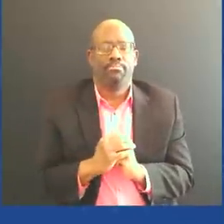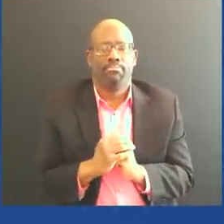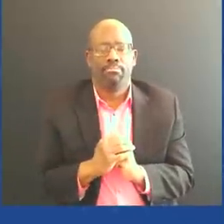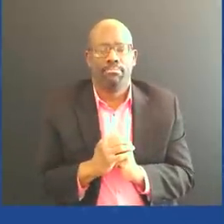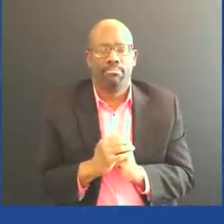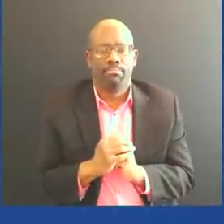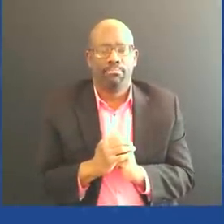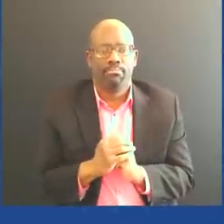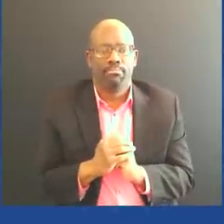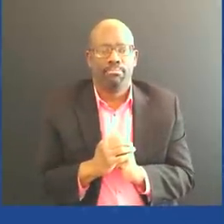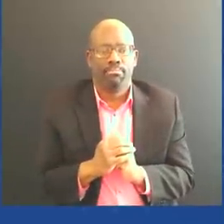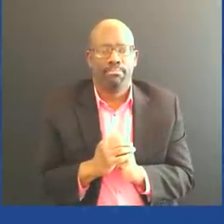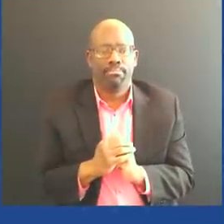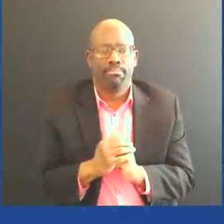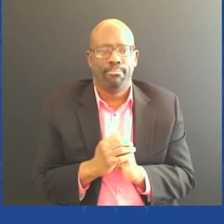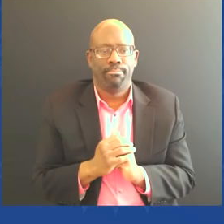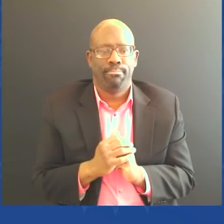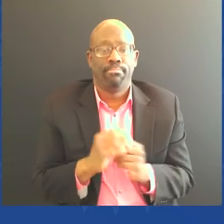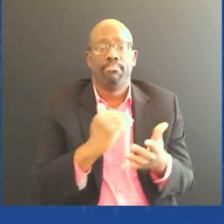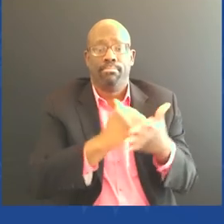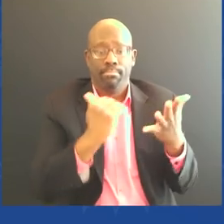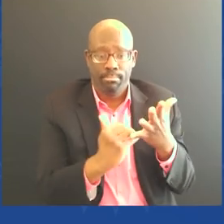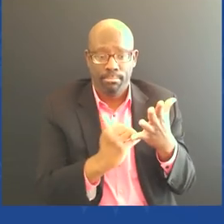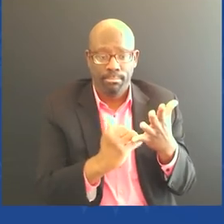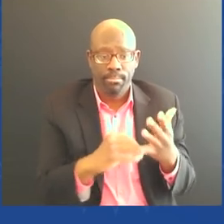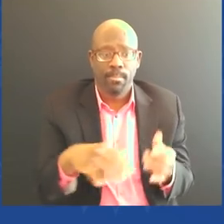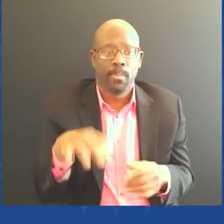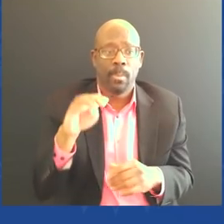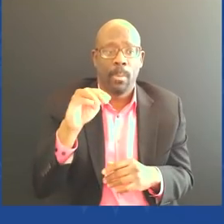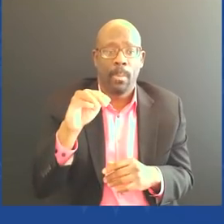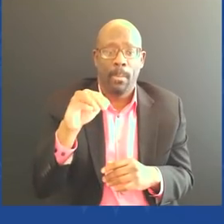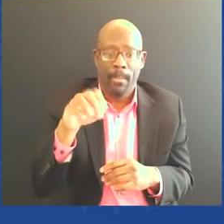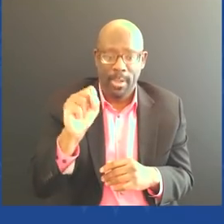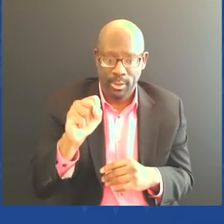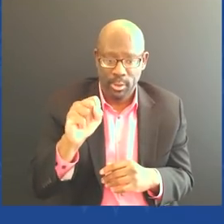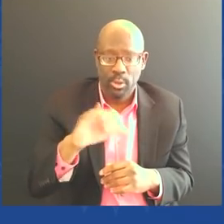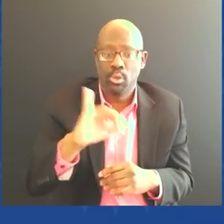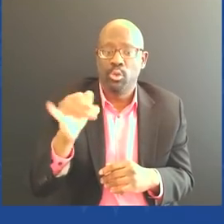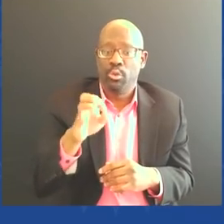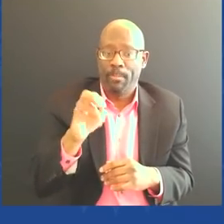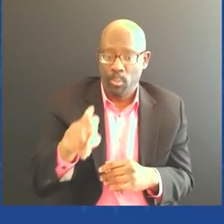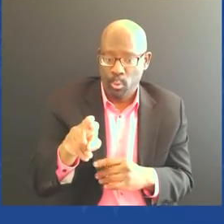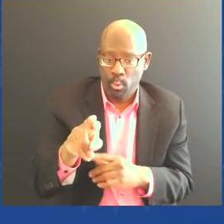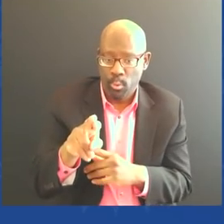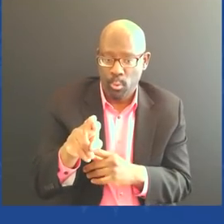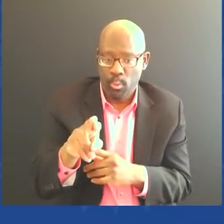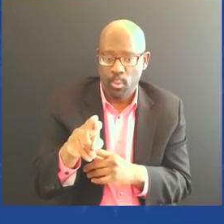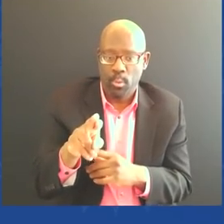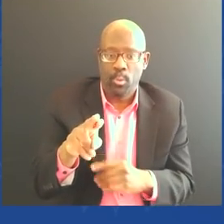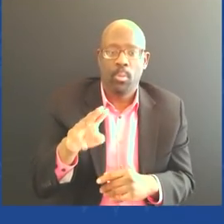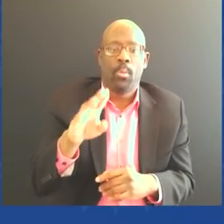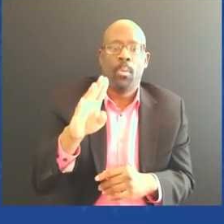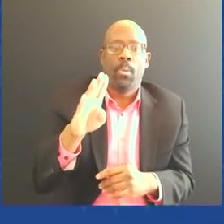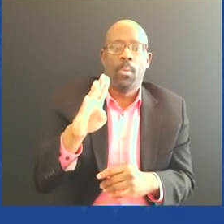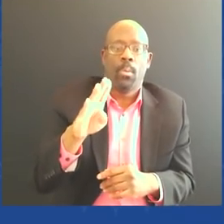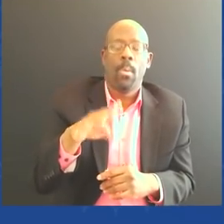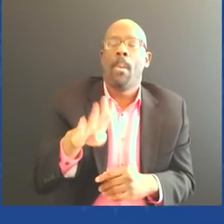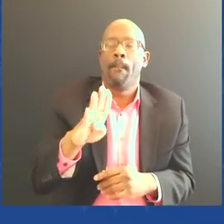Ms. Jennifer Boykin, President, Newport News Shipbuilding, Executive Vice President, Huntington Ingalls Industries.